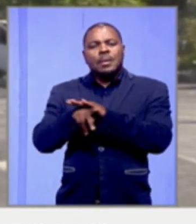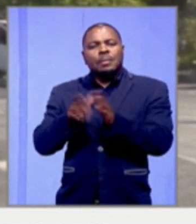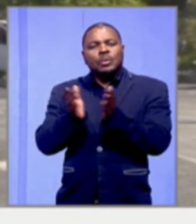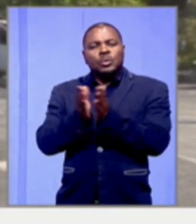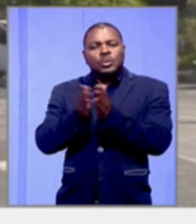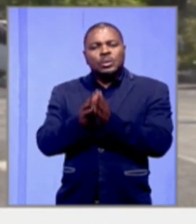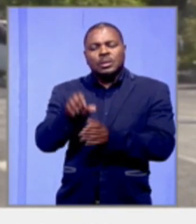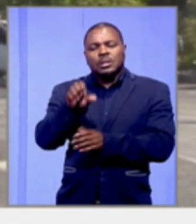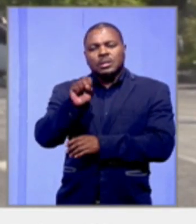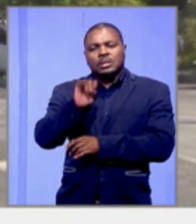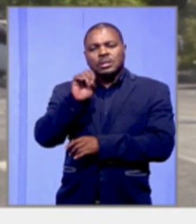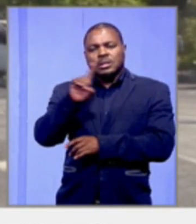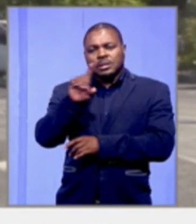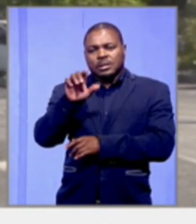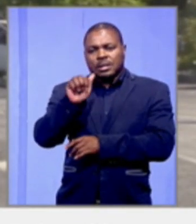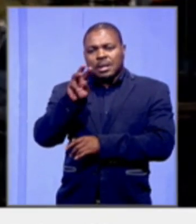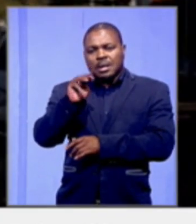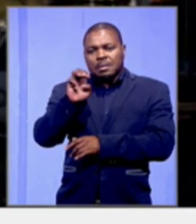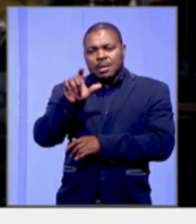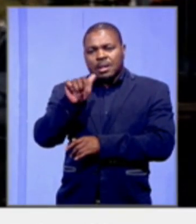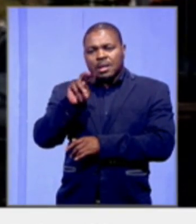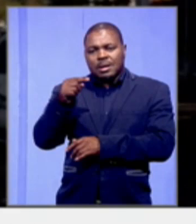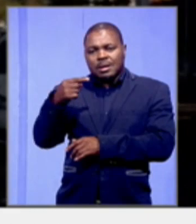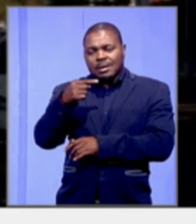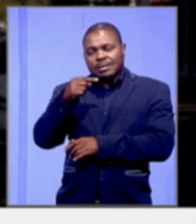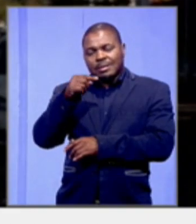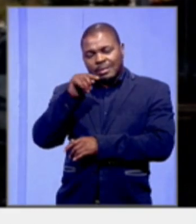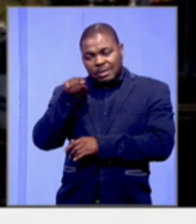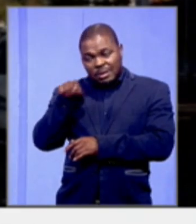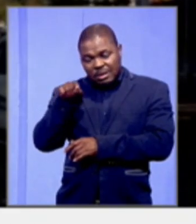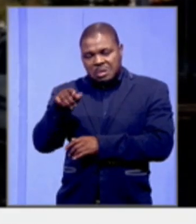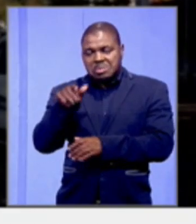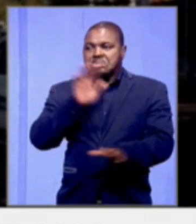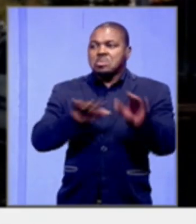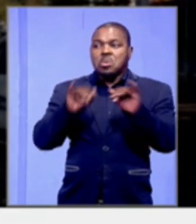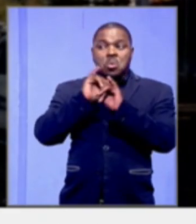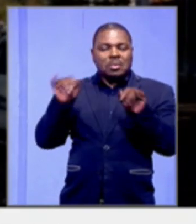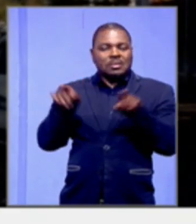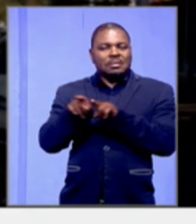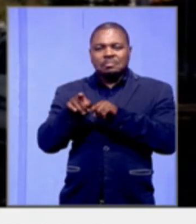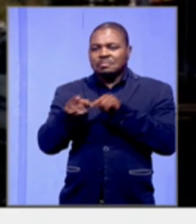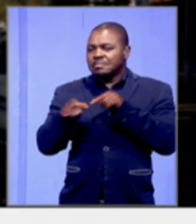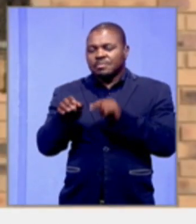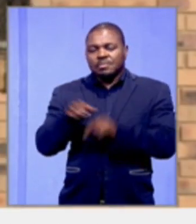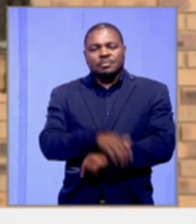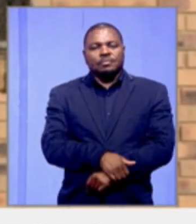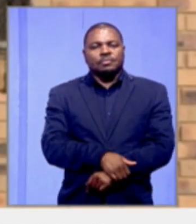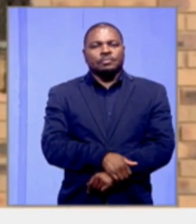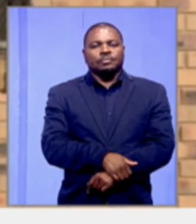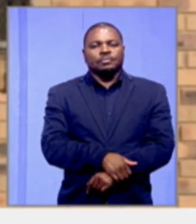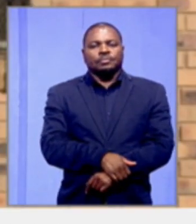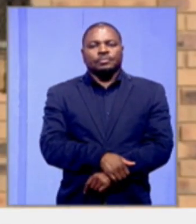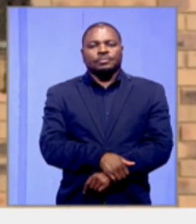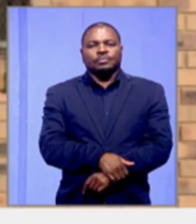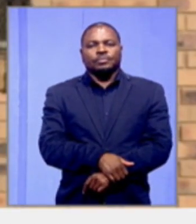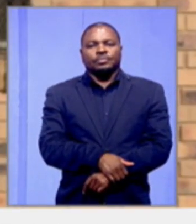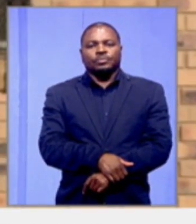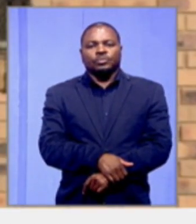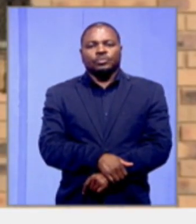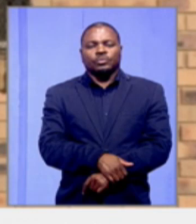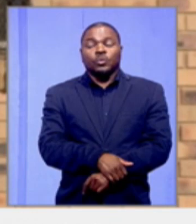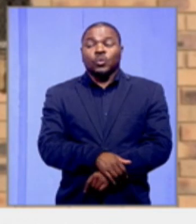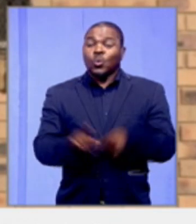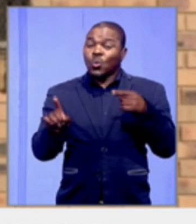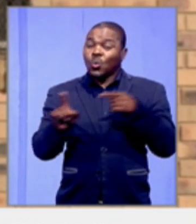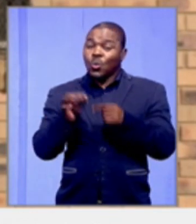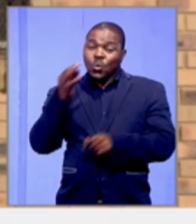sa Sizamelene ke se sengwe sa dikolo tseo di amegilego kudu ke se. Ke yenzeka kuthi abantwana siba release early. O